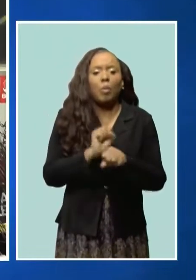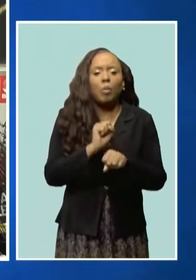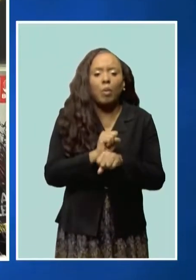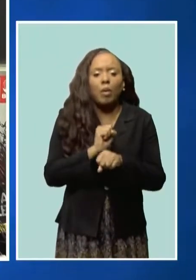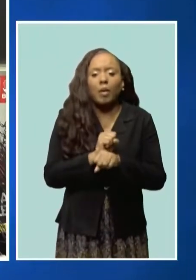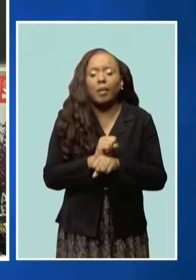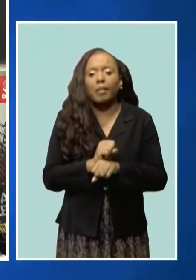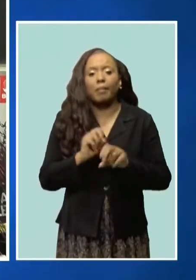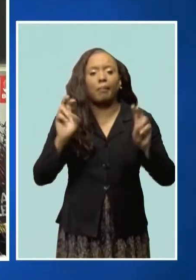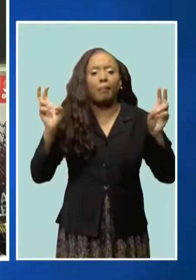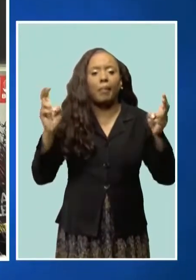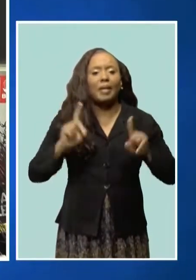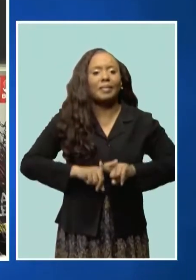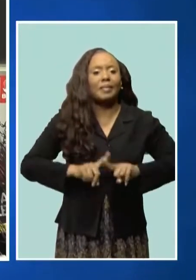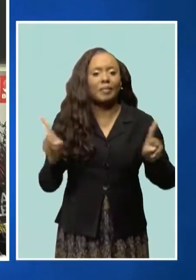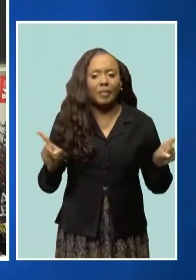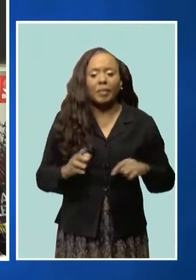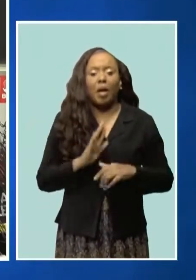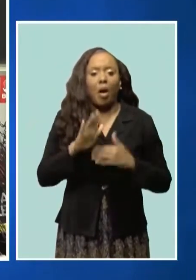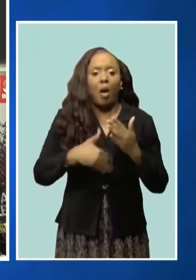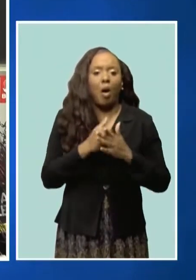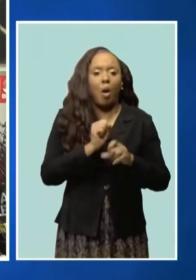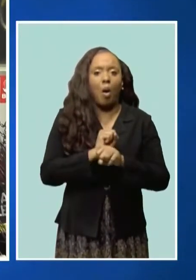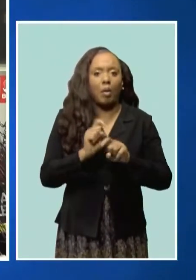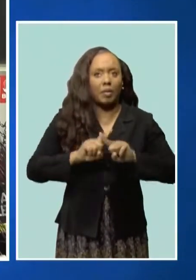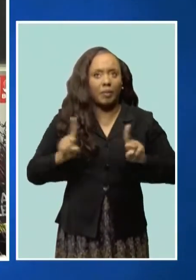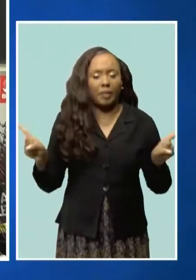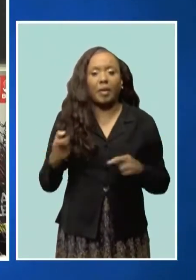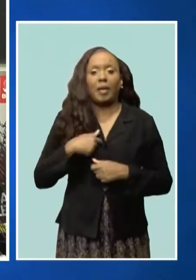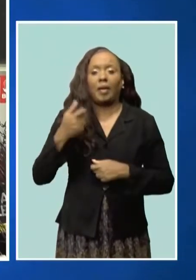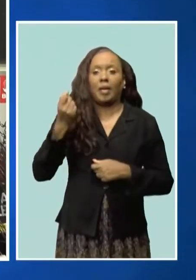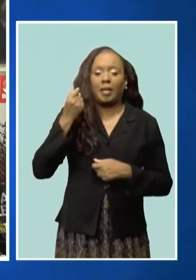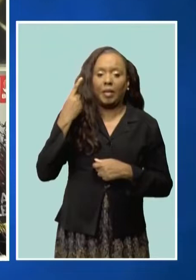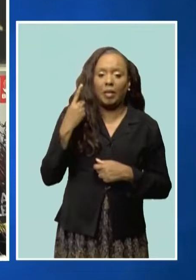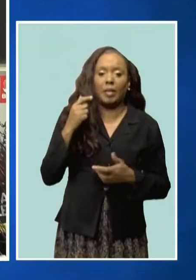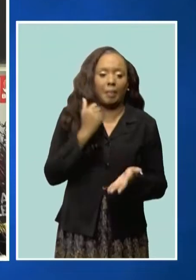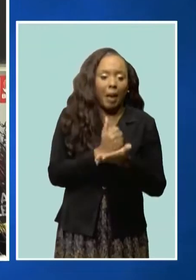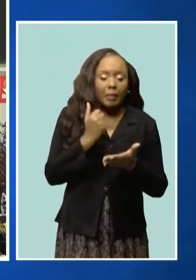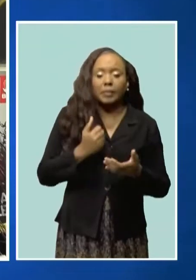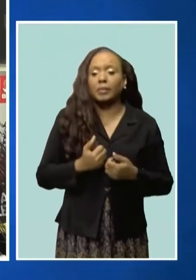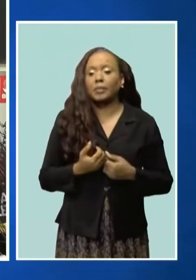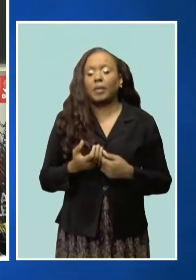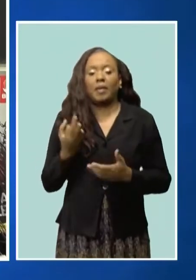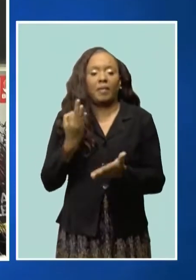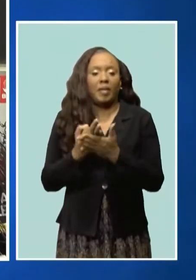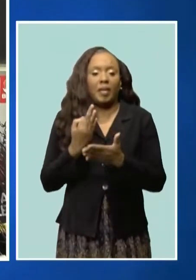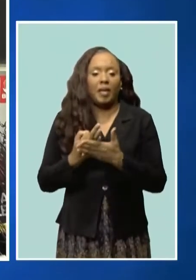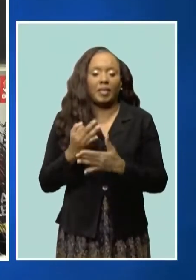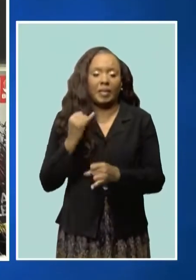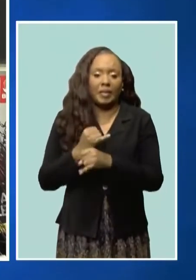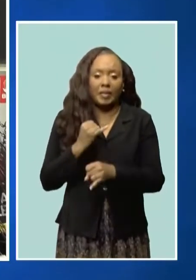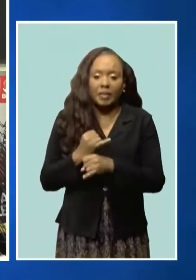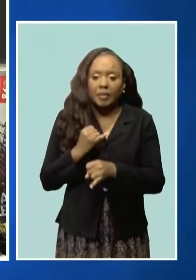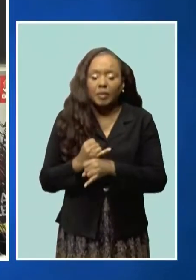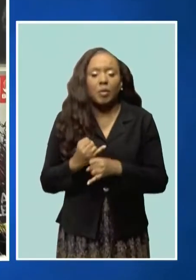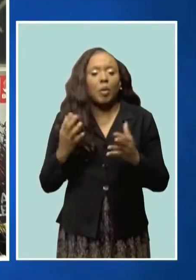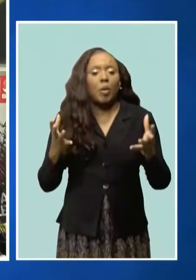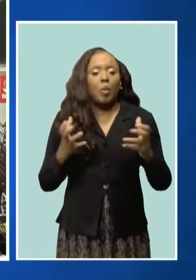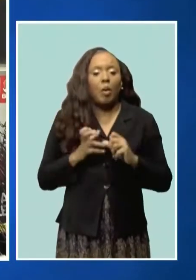today. And I understand that the banks, the financial institutions have to do their due diligence to make sure that they're going to get paid